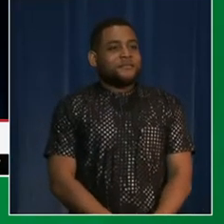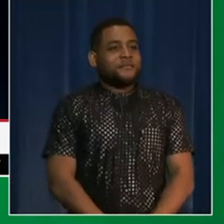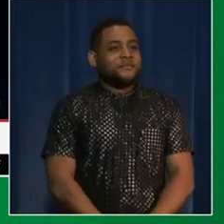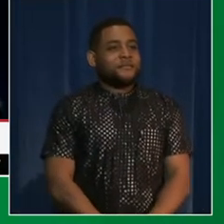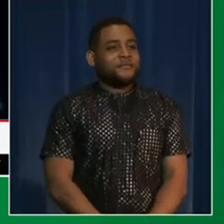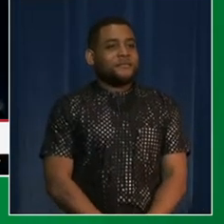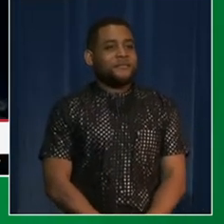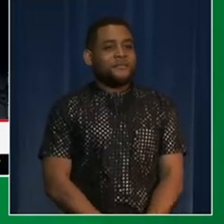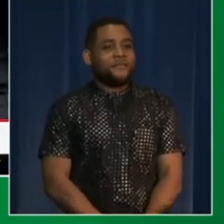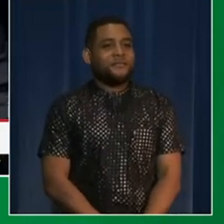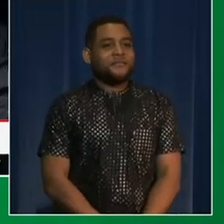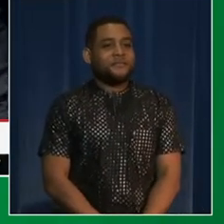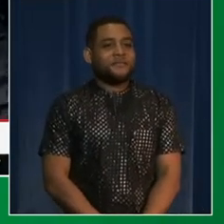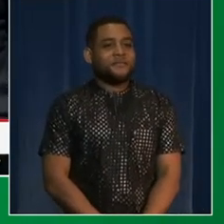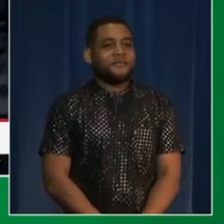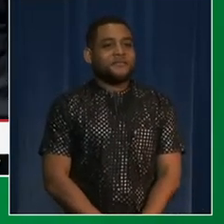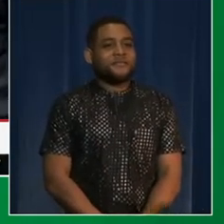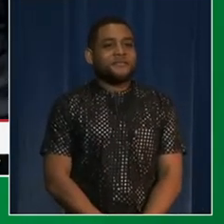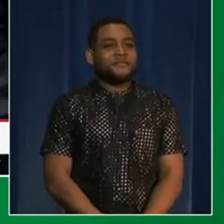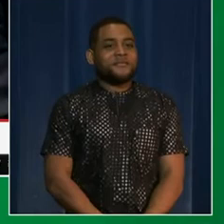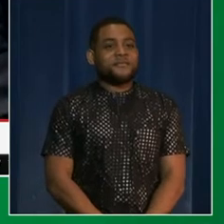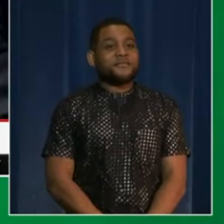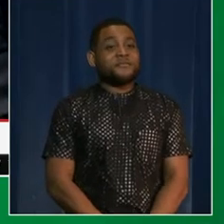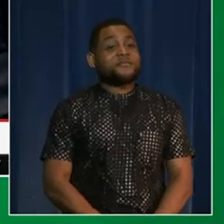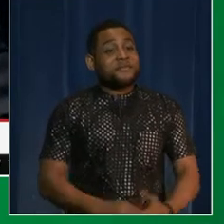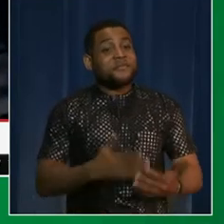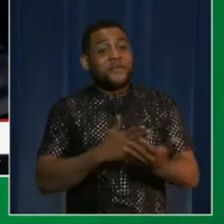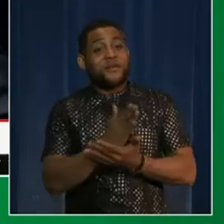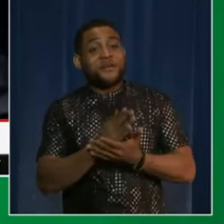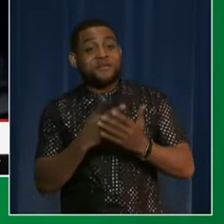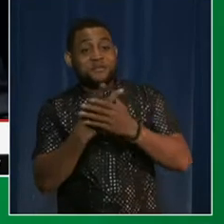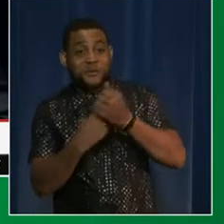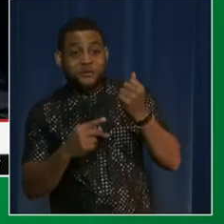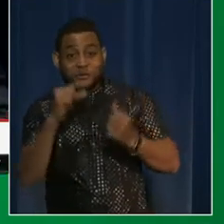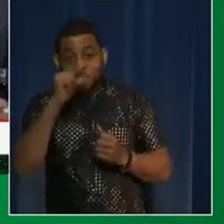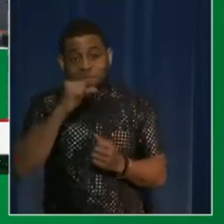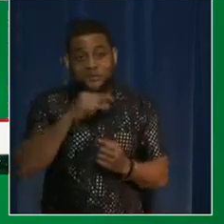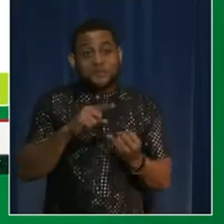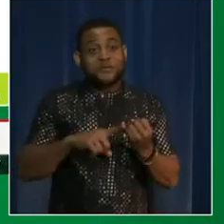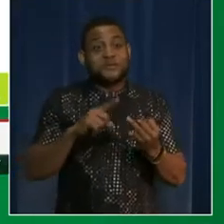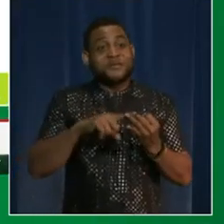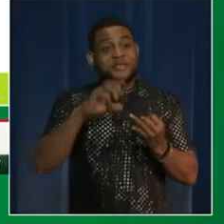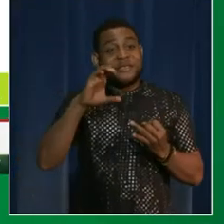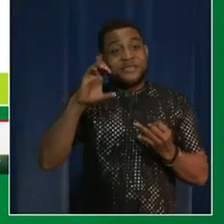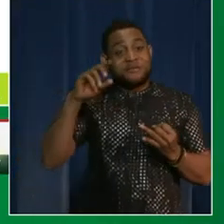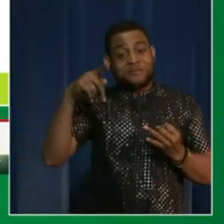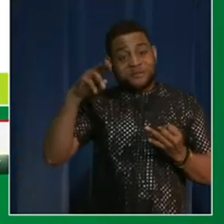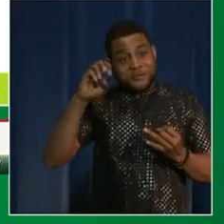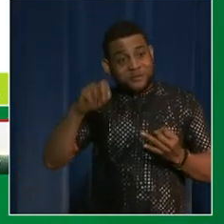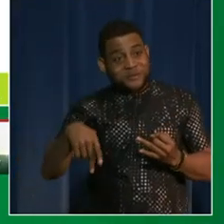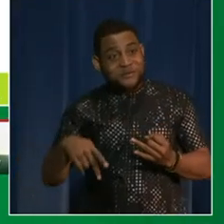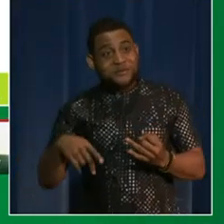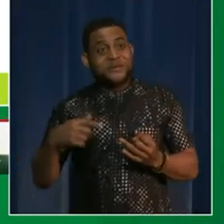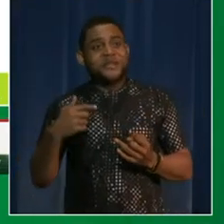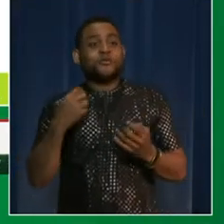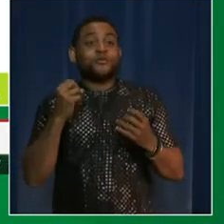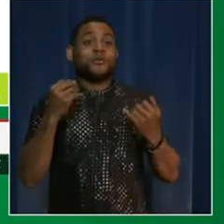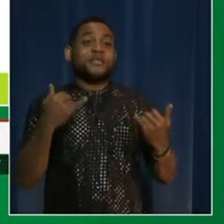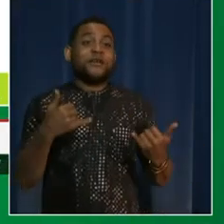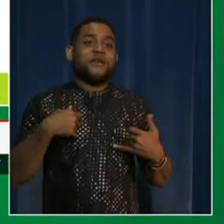All right. Well, thank you, both Google and Community College Prep. So I just get the opportunity now to close this